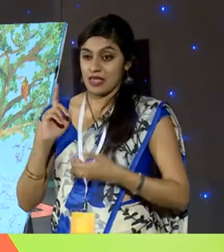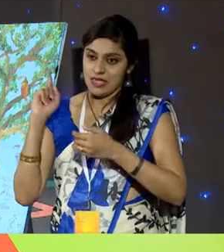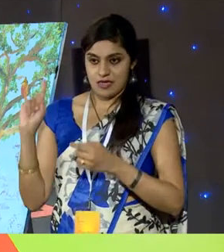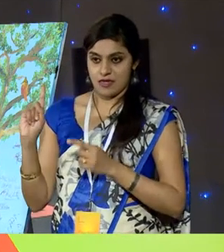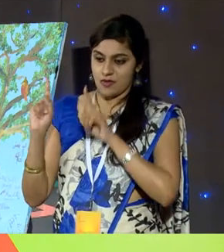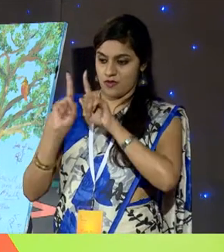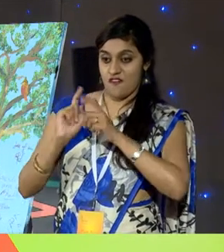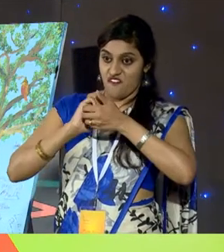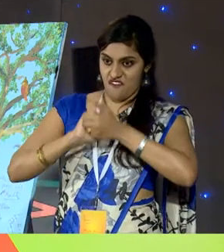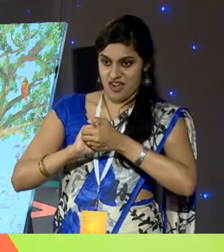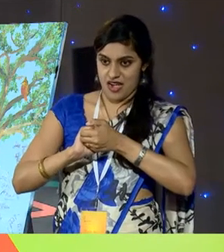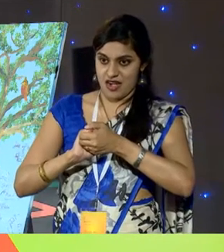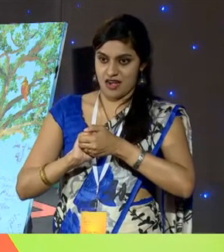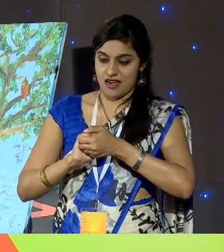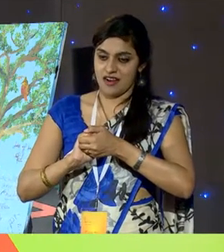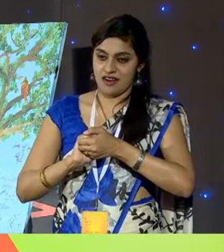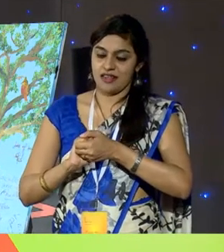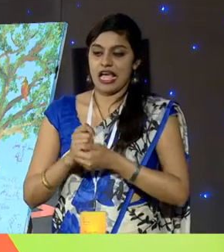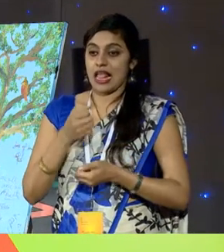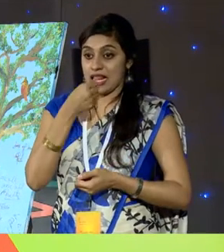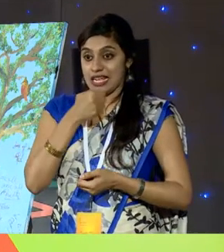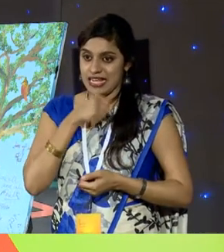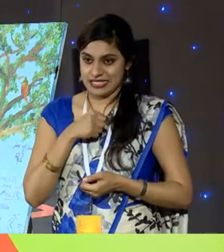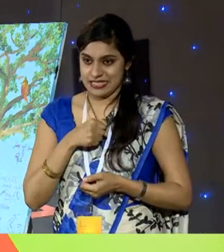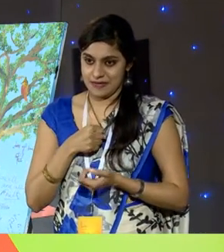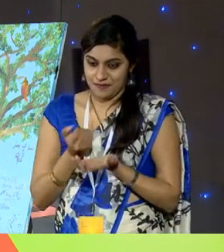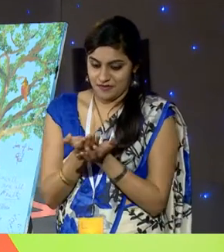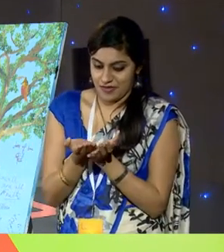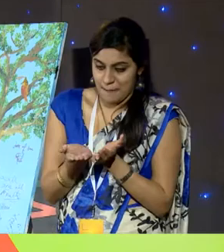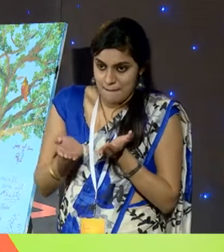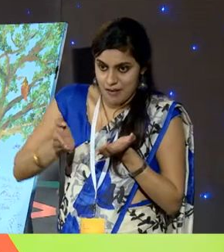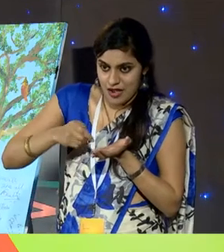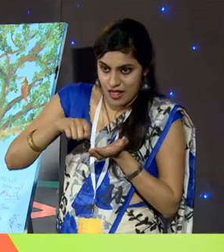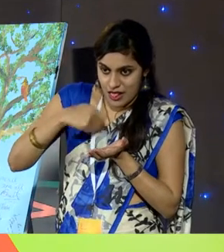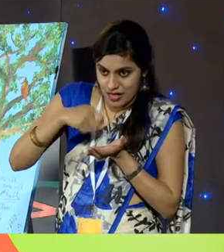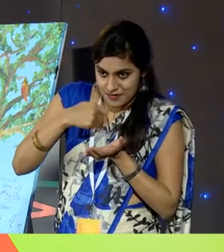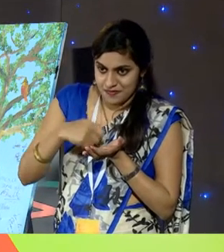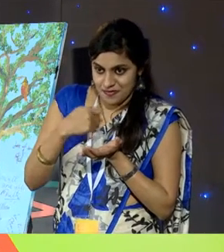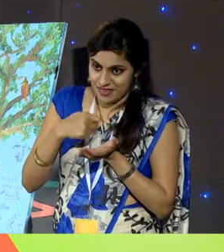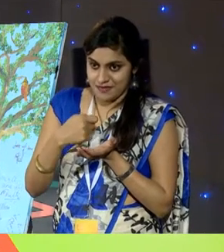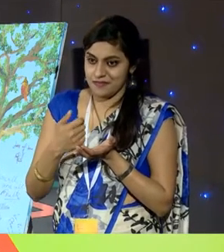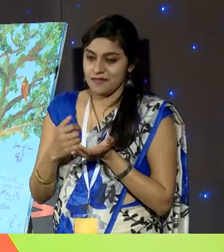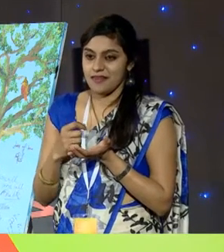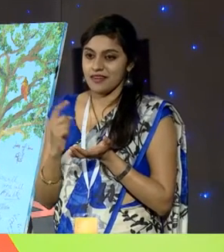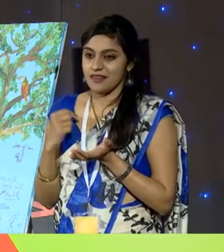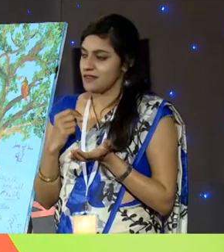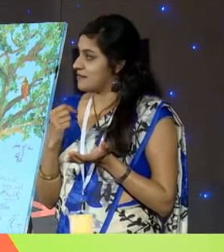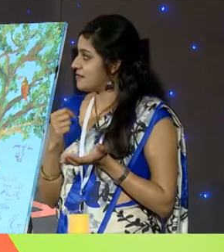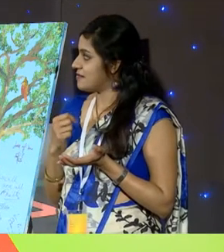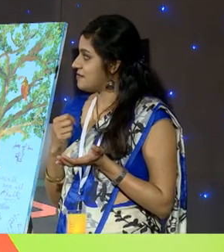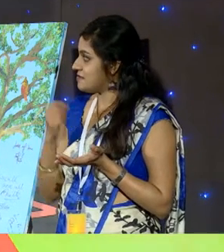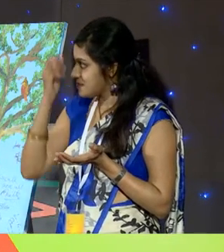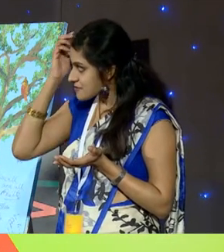from a plate. And of course, you know that, you know, the problem with people who are vision challenged is that we get